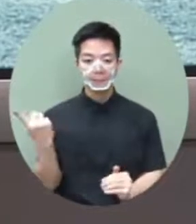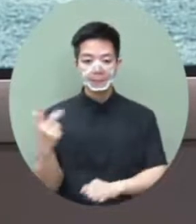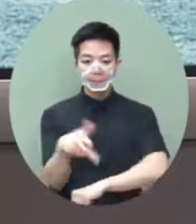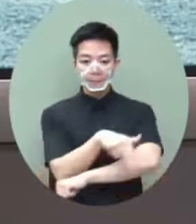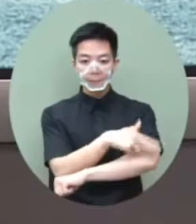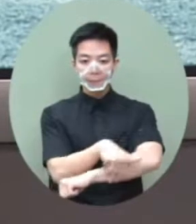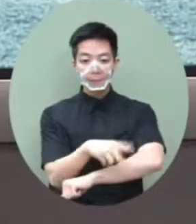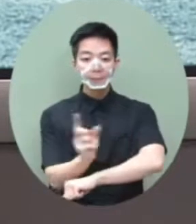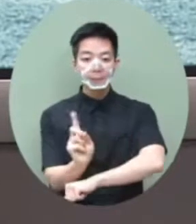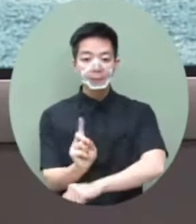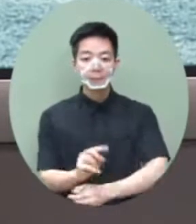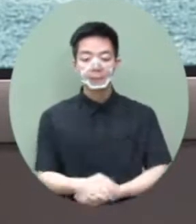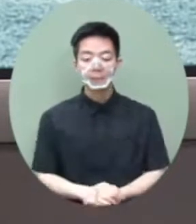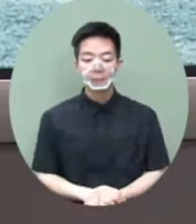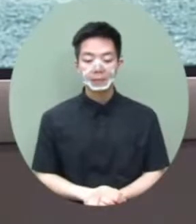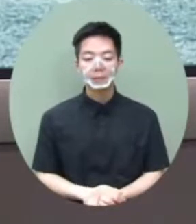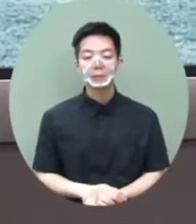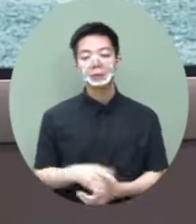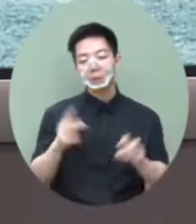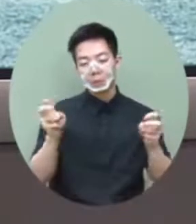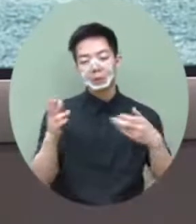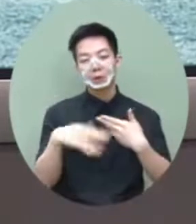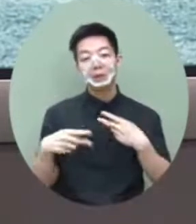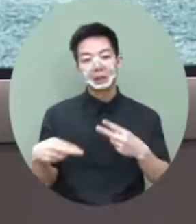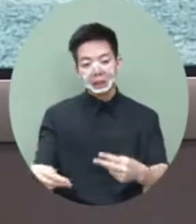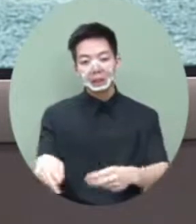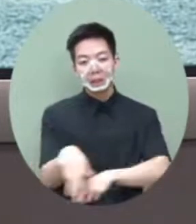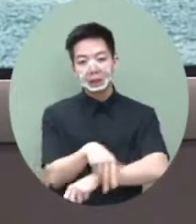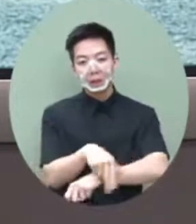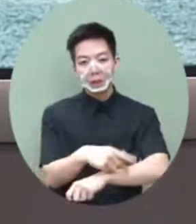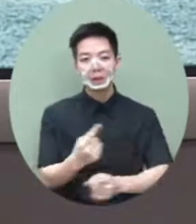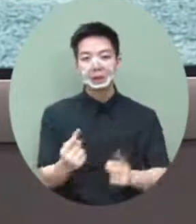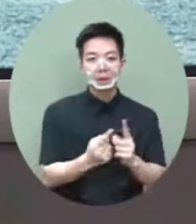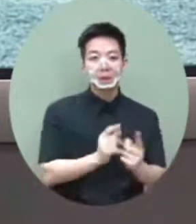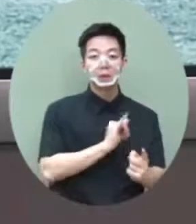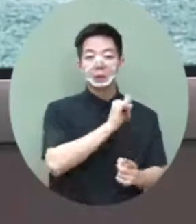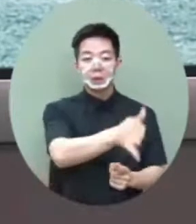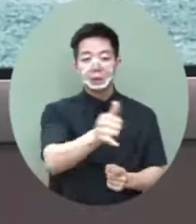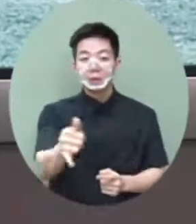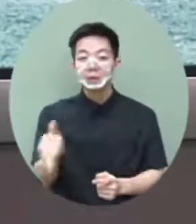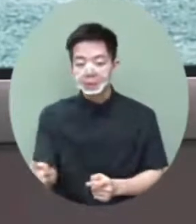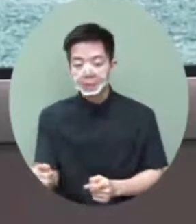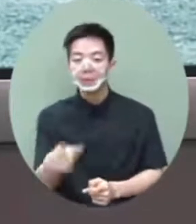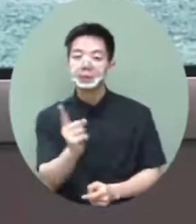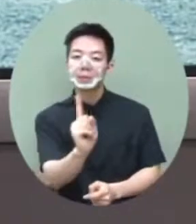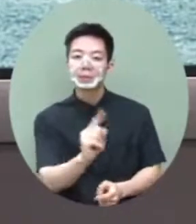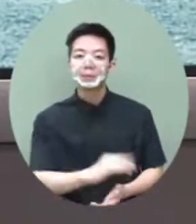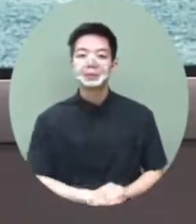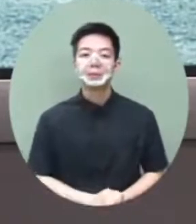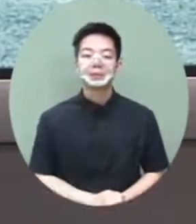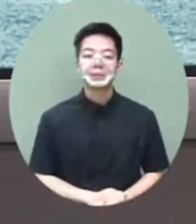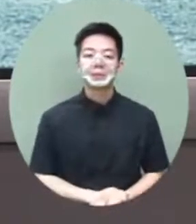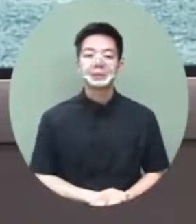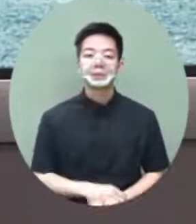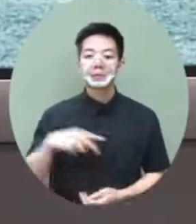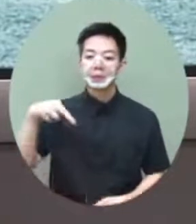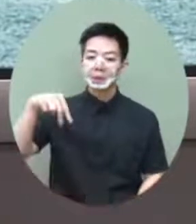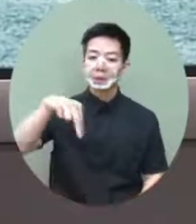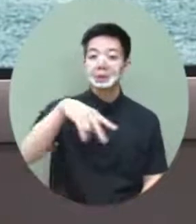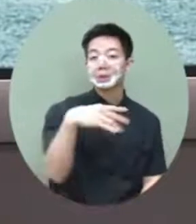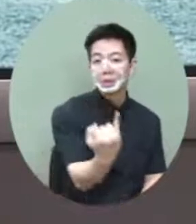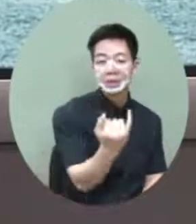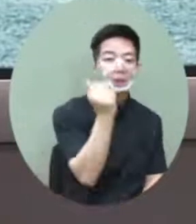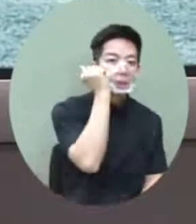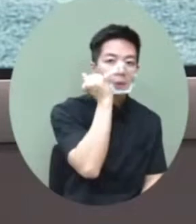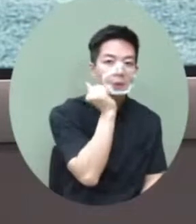including elderly people who may have, say, mobility issues. So that is also one of the plans. And of